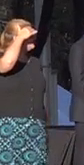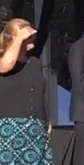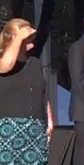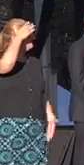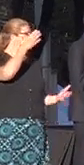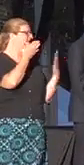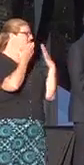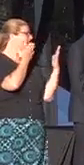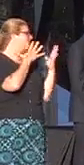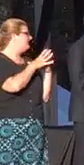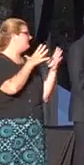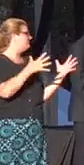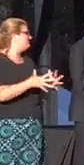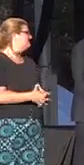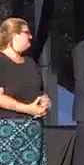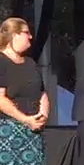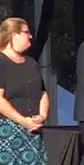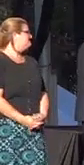Thank you so much.